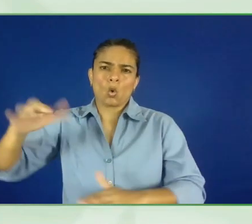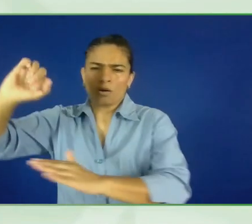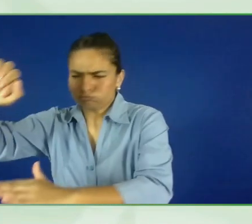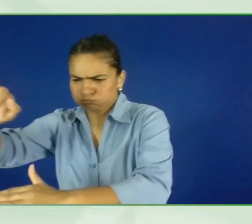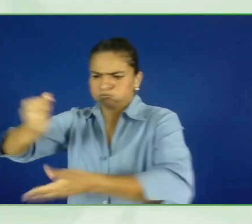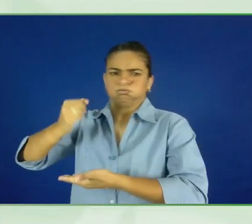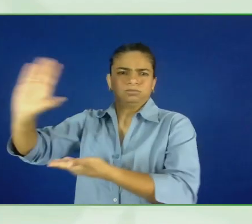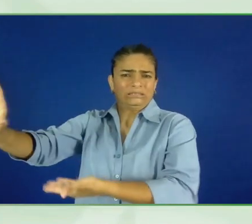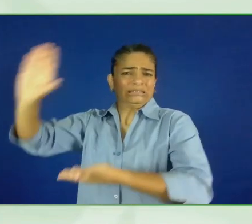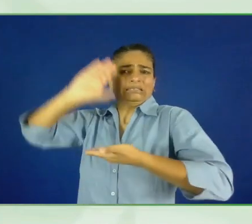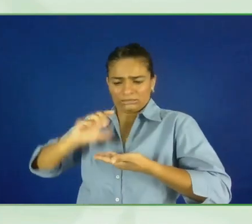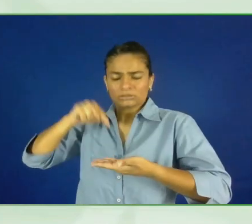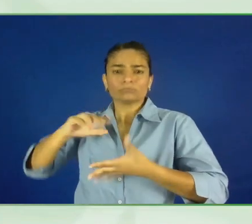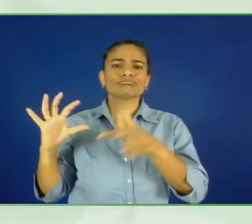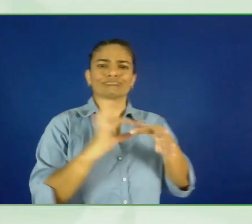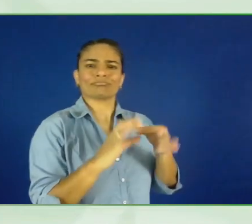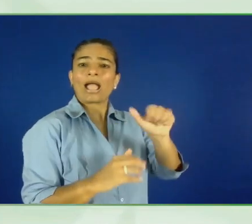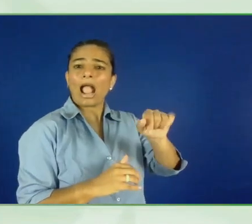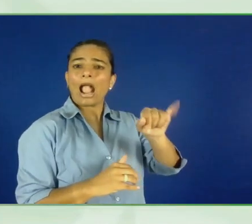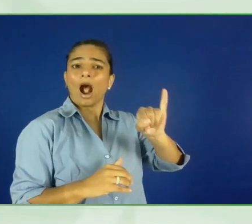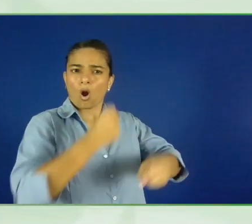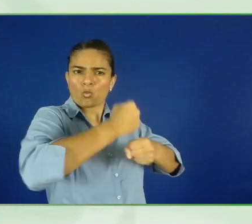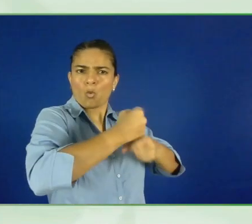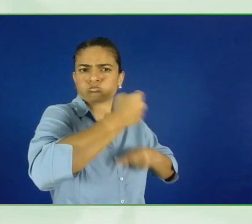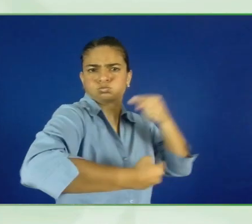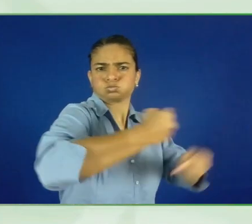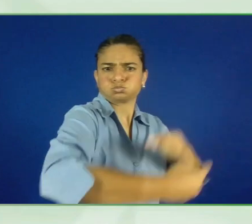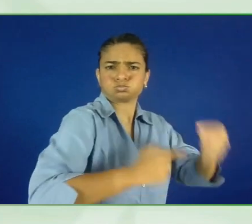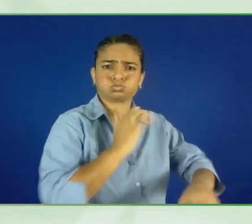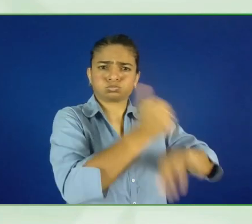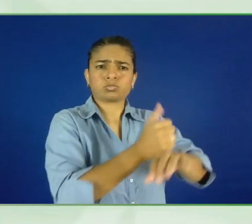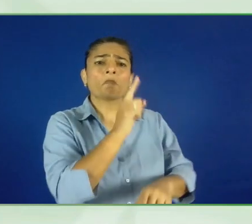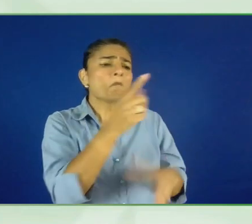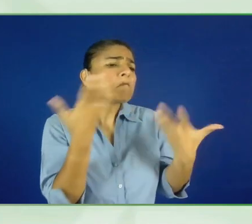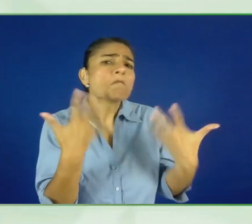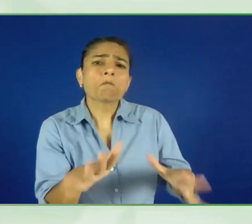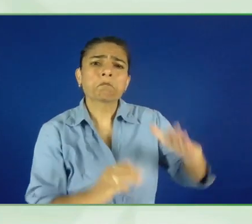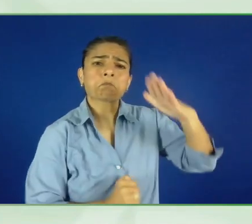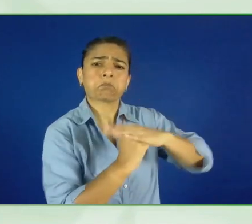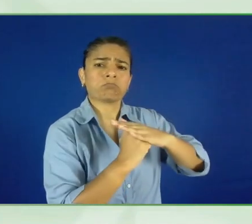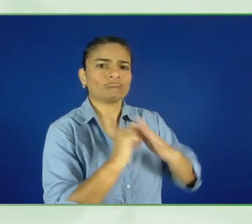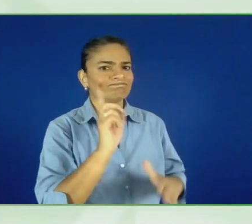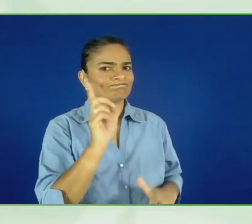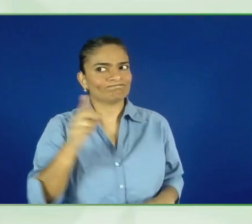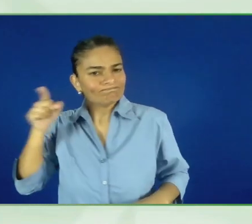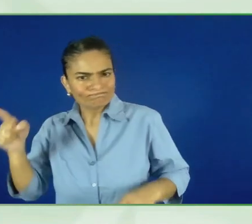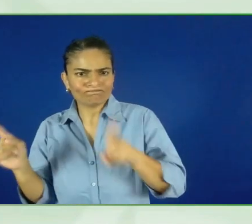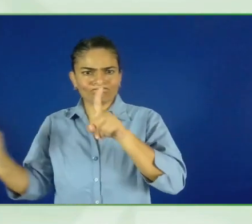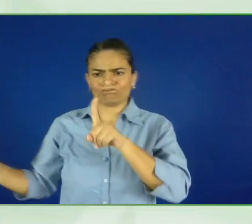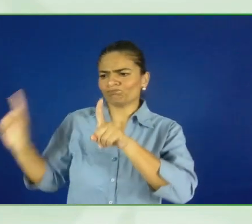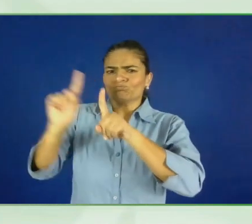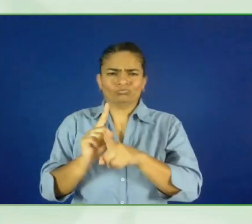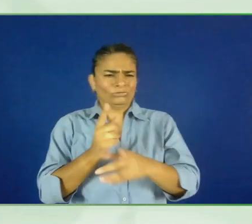that. She's a real consultant. She has this whole background of also the global developments of all